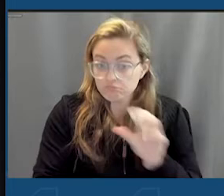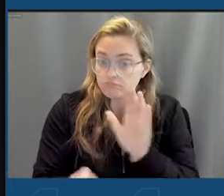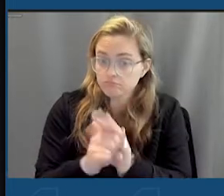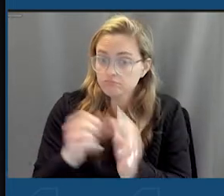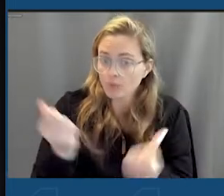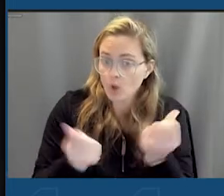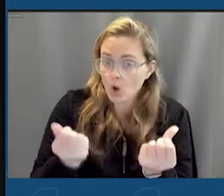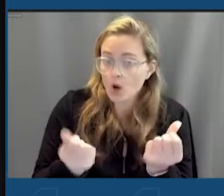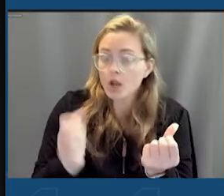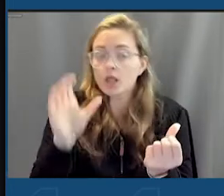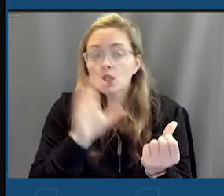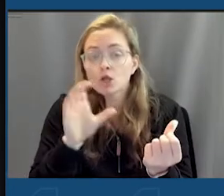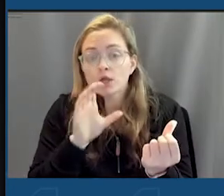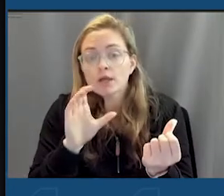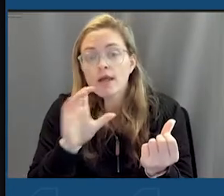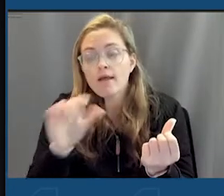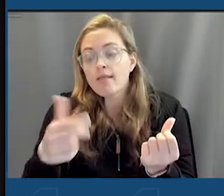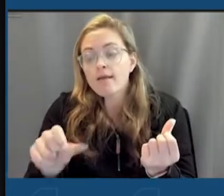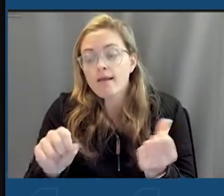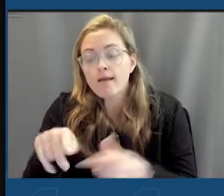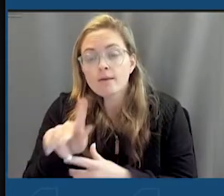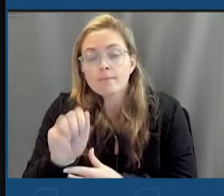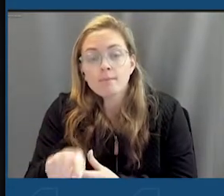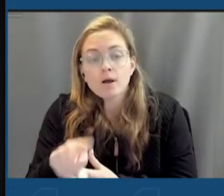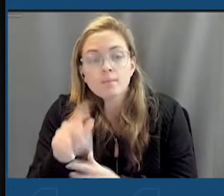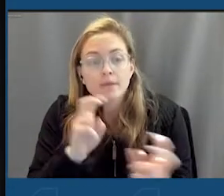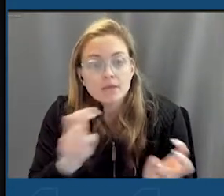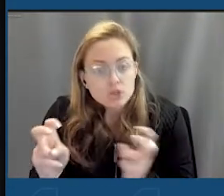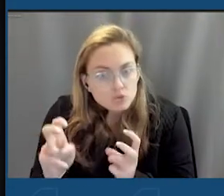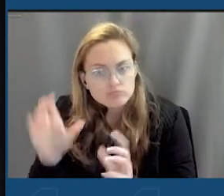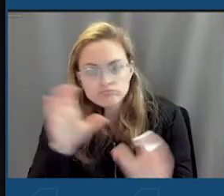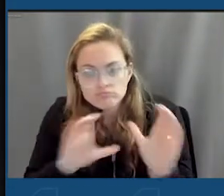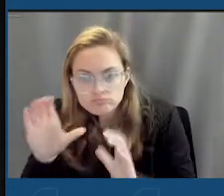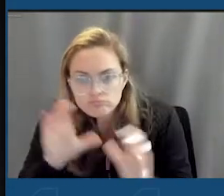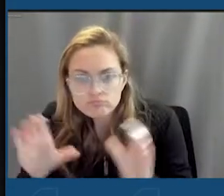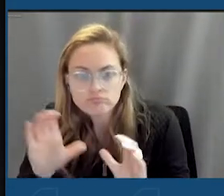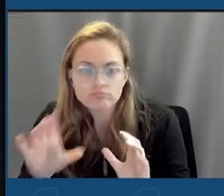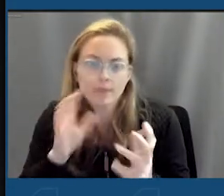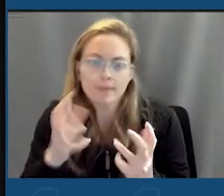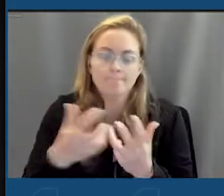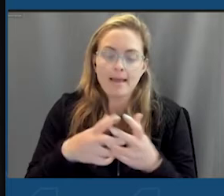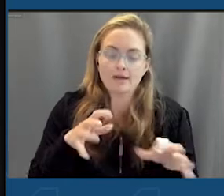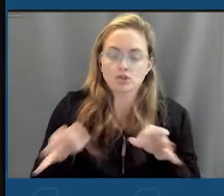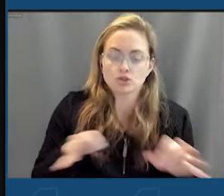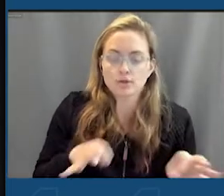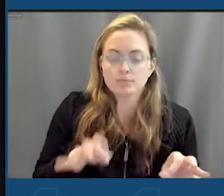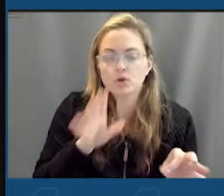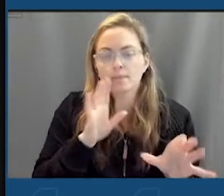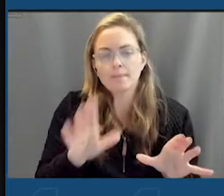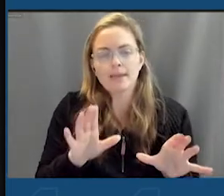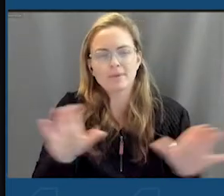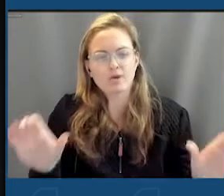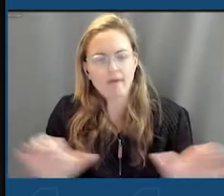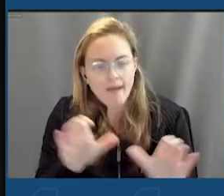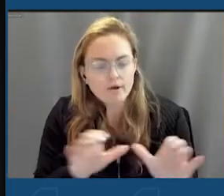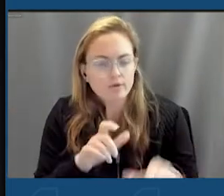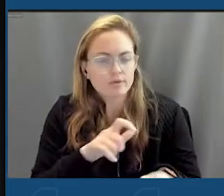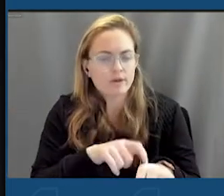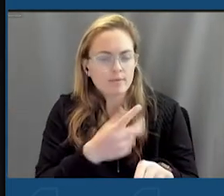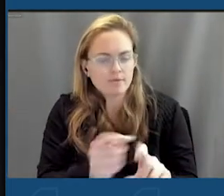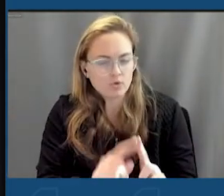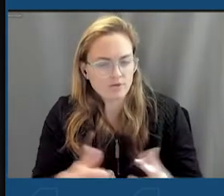started looking at the gas pump issue and started looking at various vehicles that matched that description that may have been active during the time of a couple of those